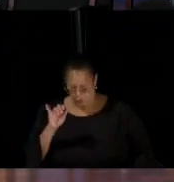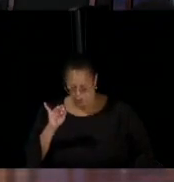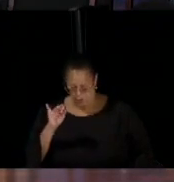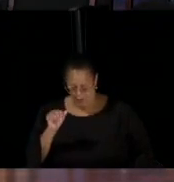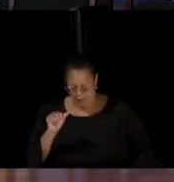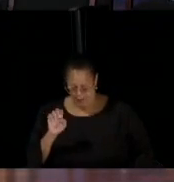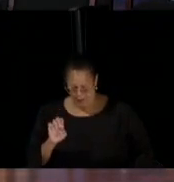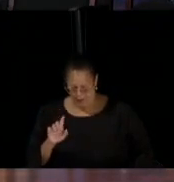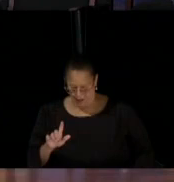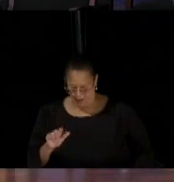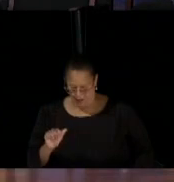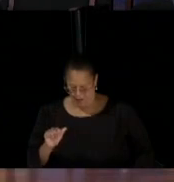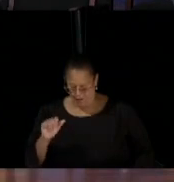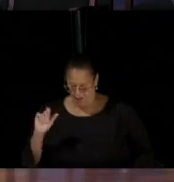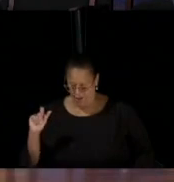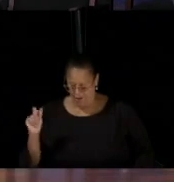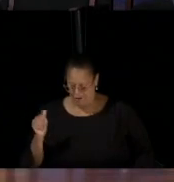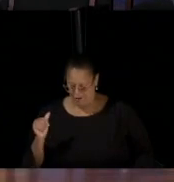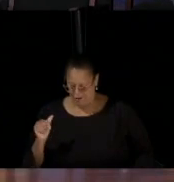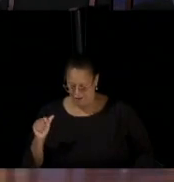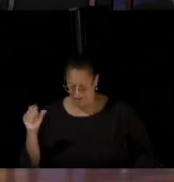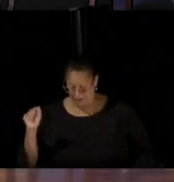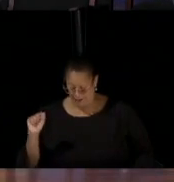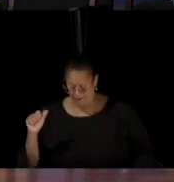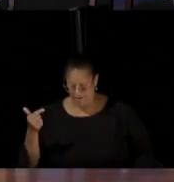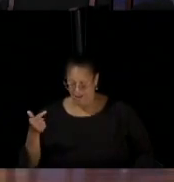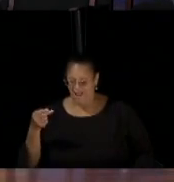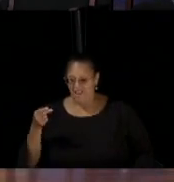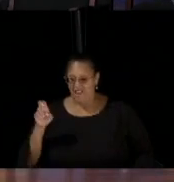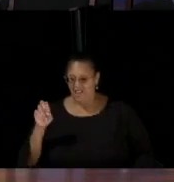Soleil Augusta Henriksen.